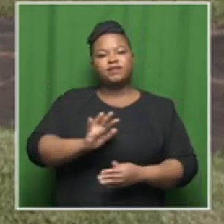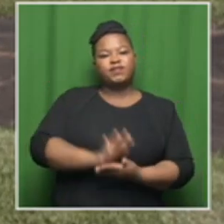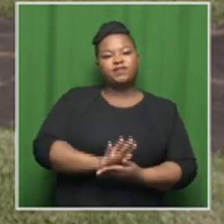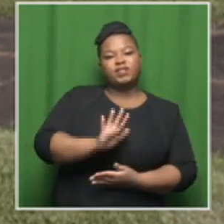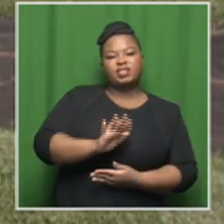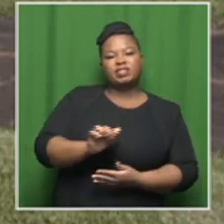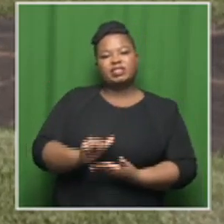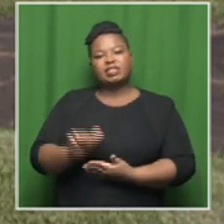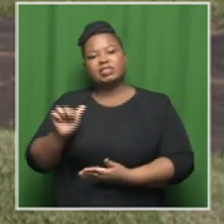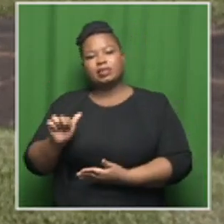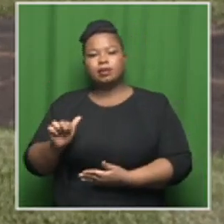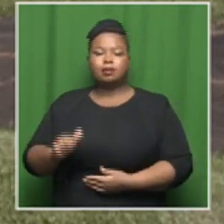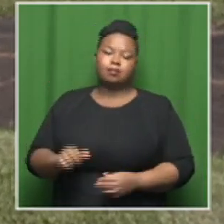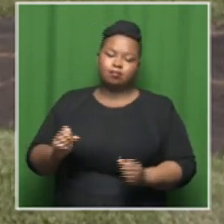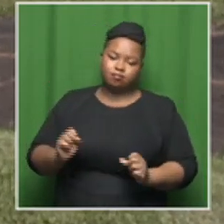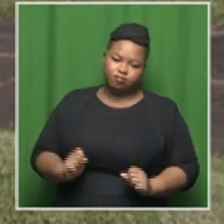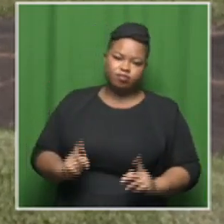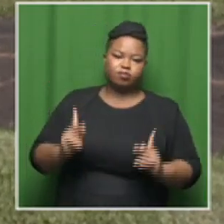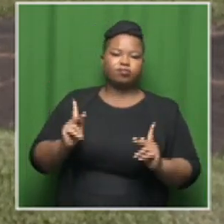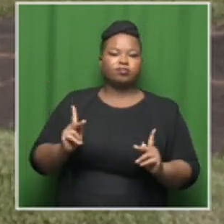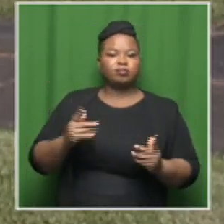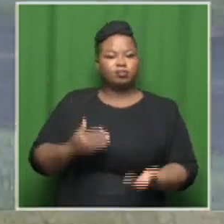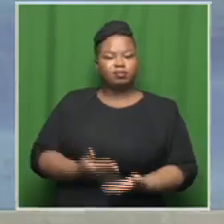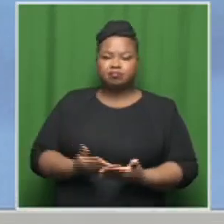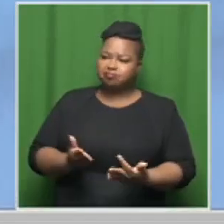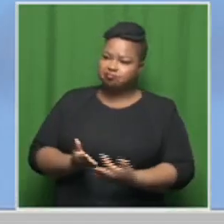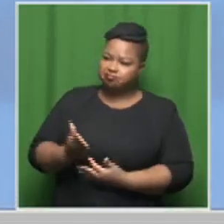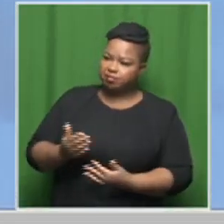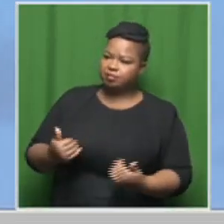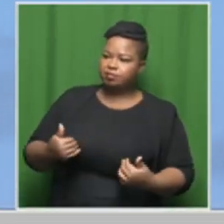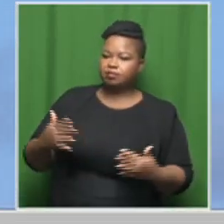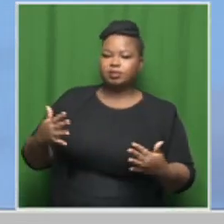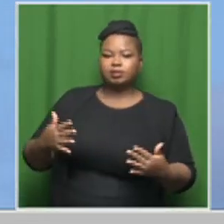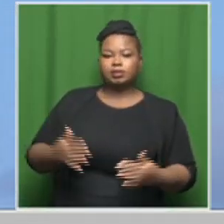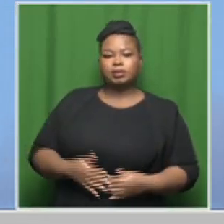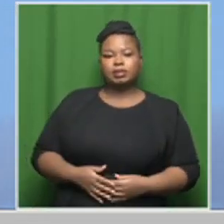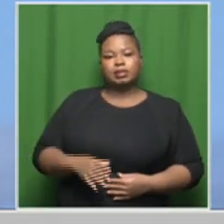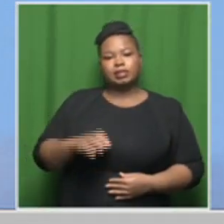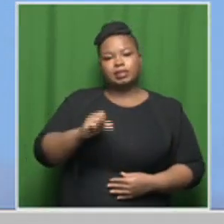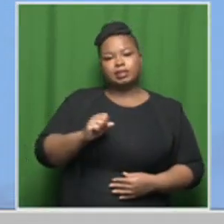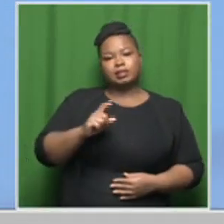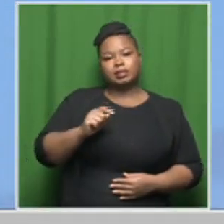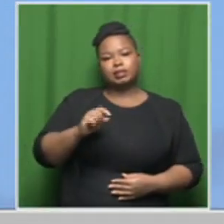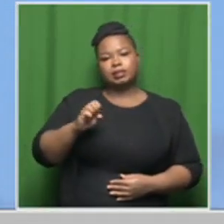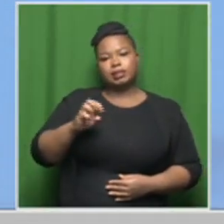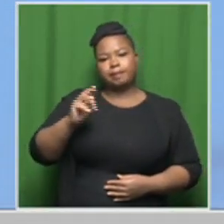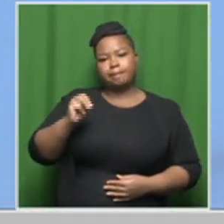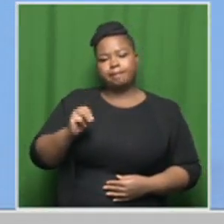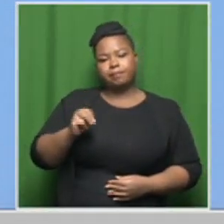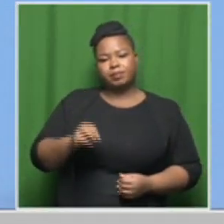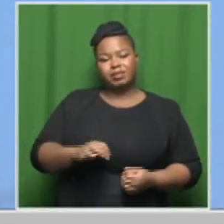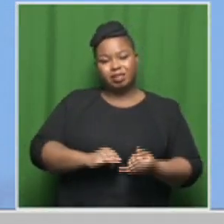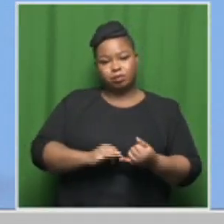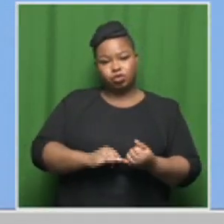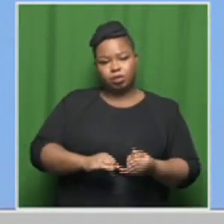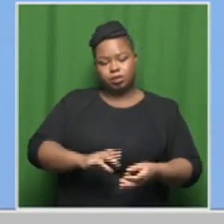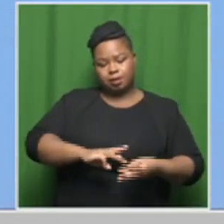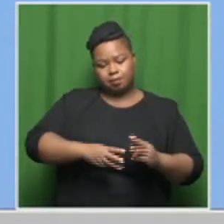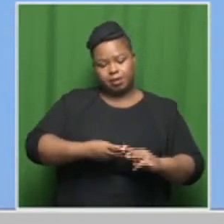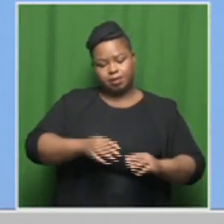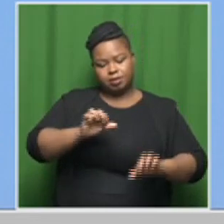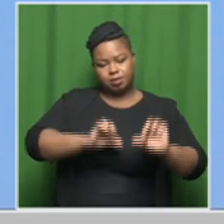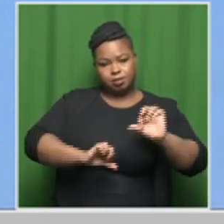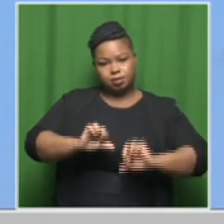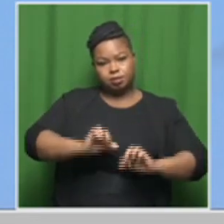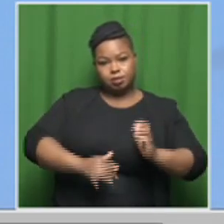years old will have access to this. They will start with their STEM subjects, that being math, science and technology, you know, just